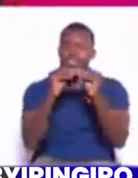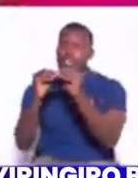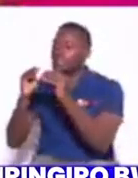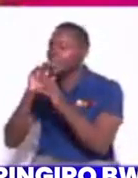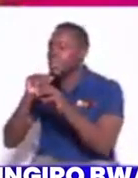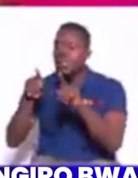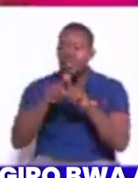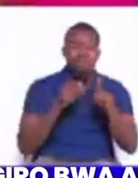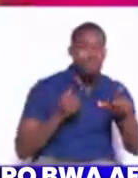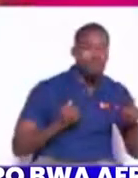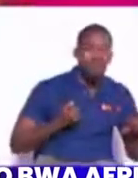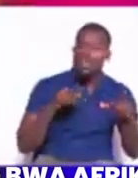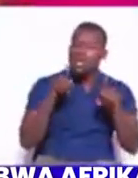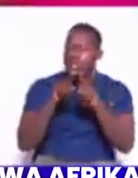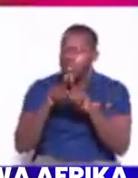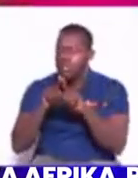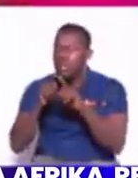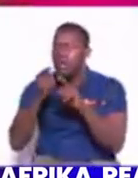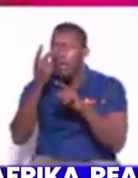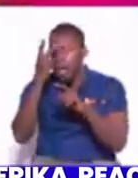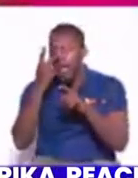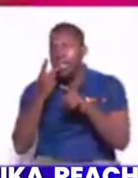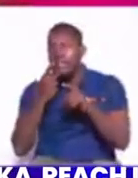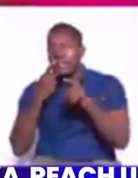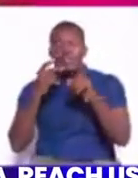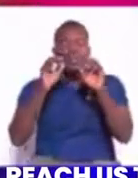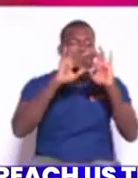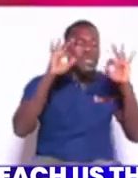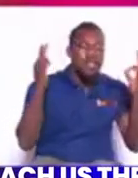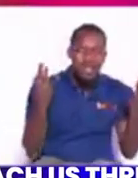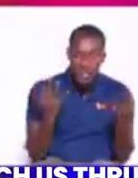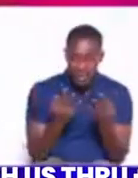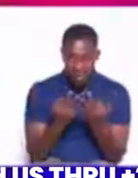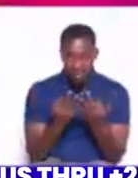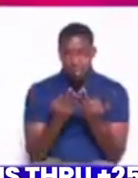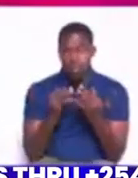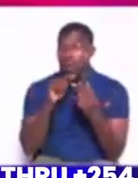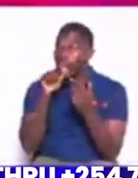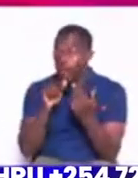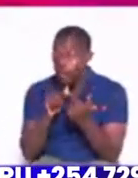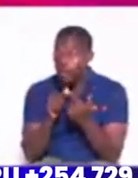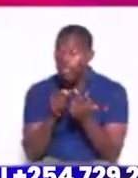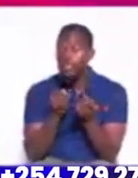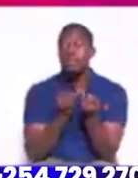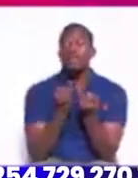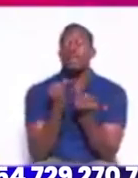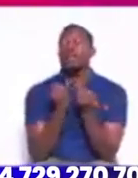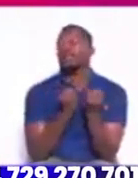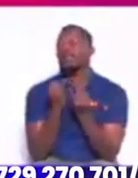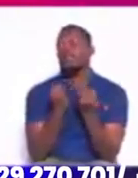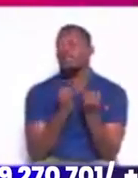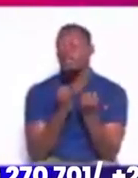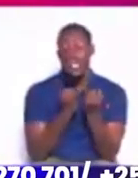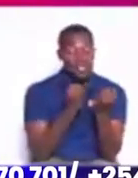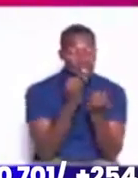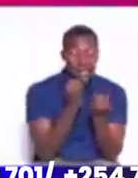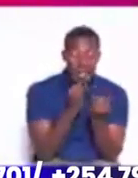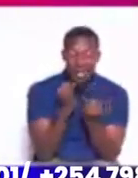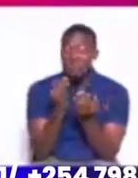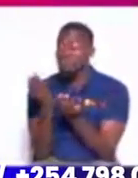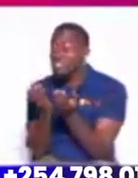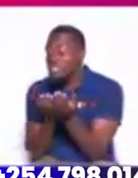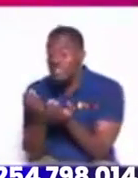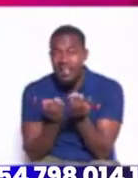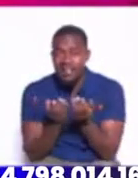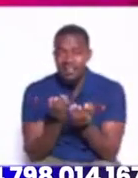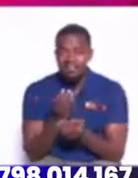church. Find fellowship with your family on Sabbath, not a day for buying and selling. In a day when